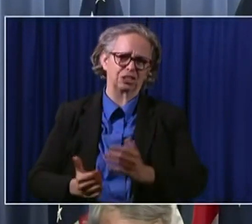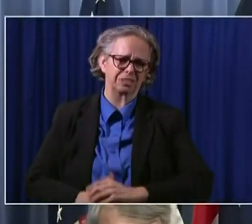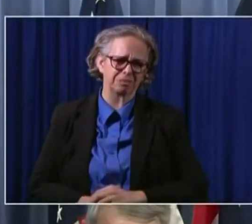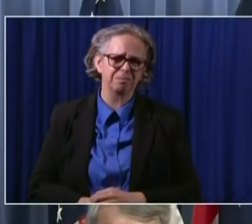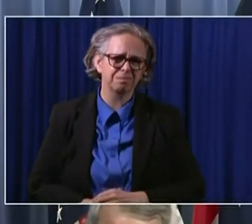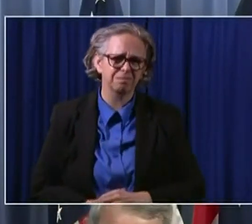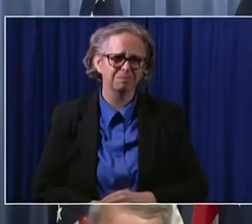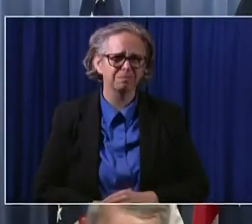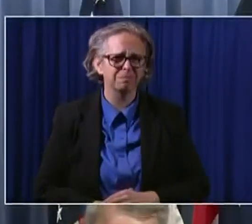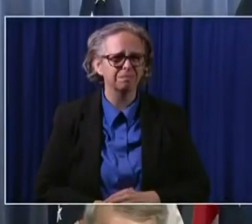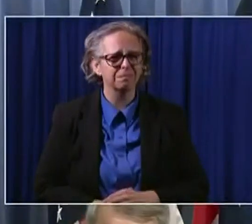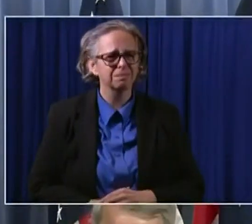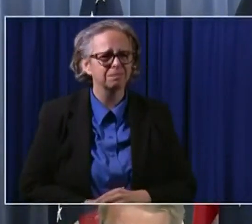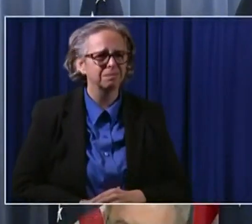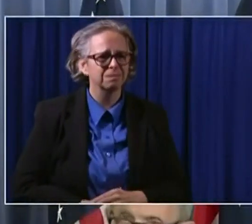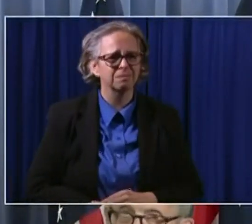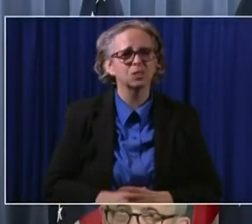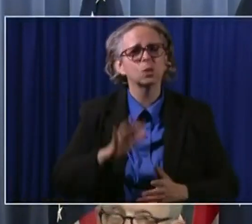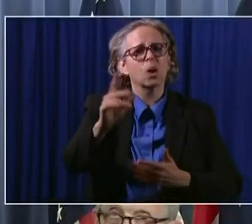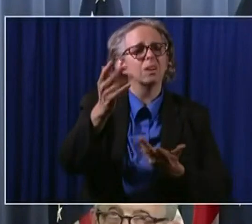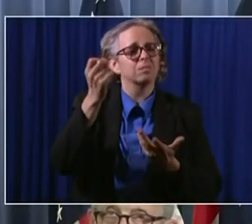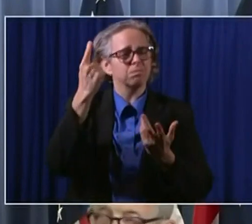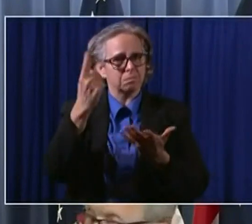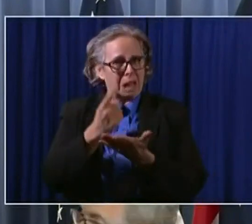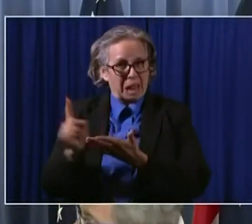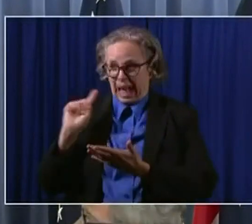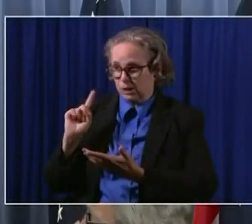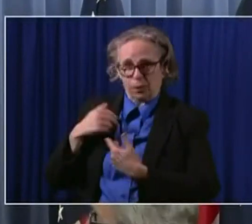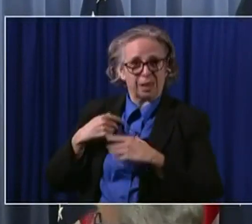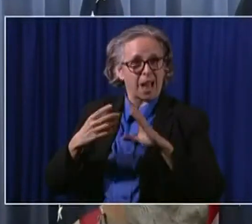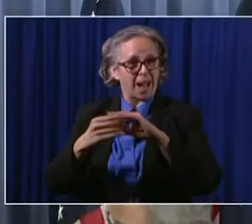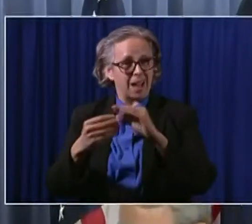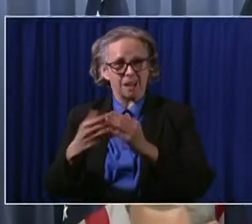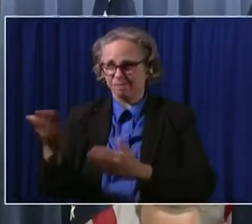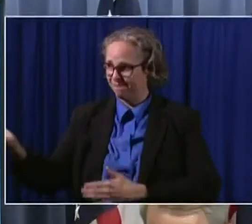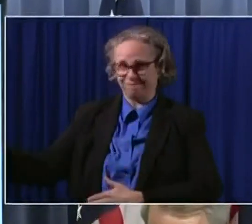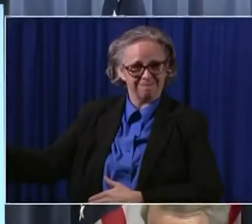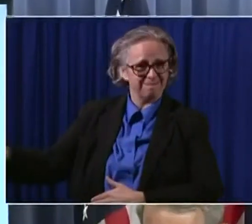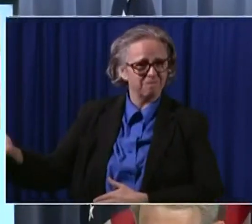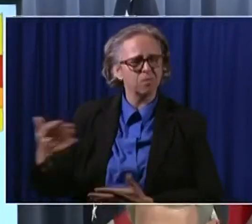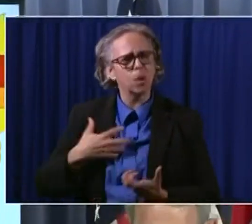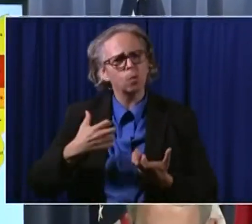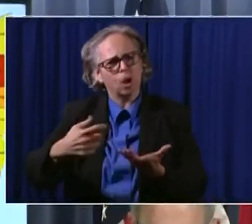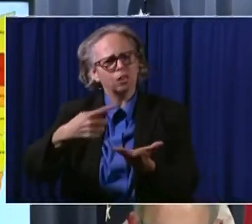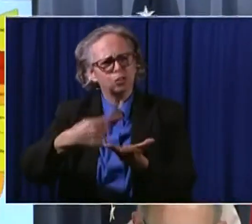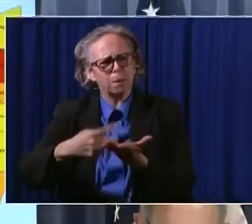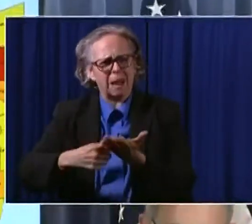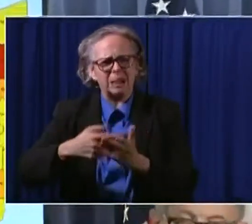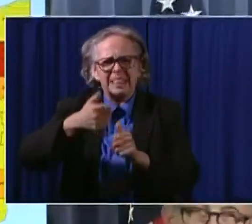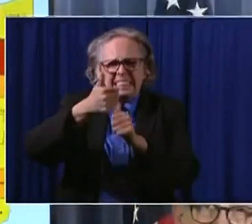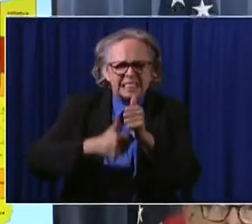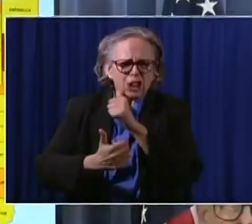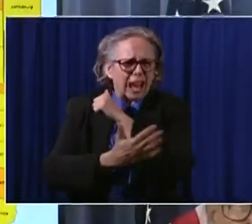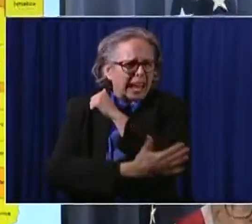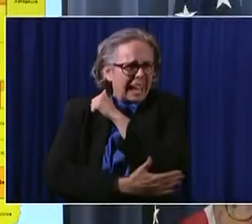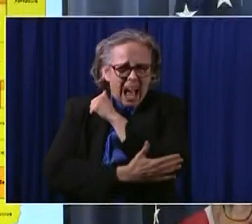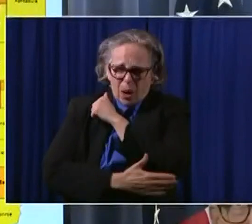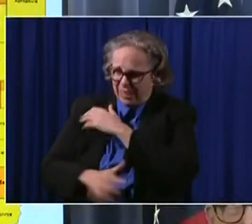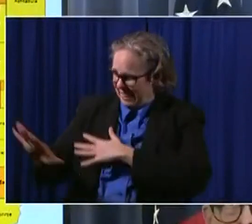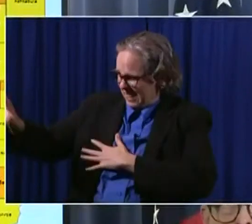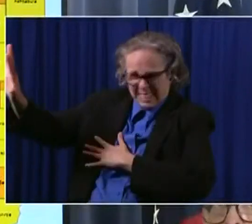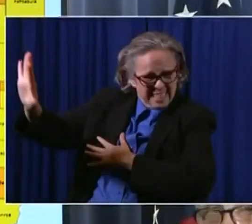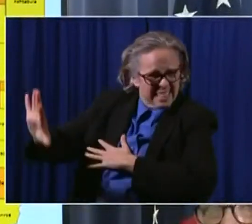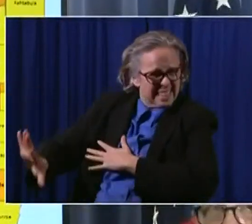As I shared last week, I want to talk about where we are with our counties, and this is the new county